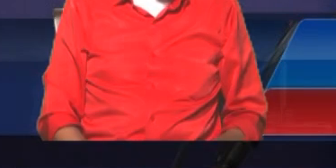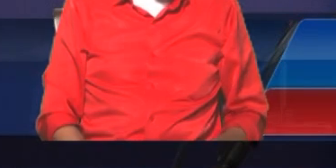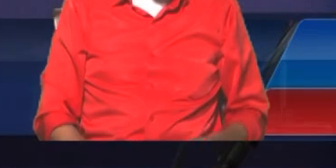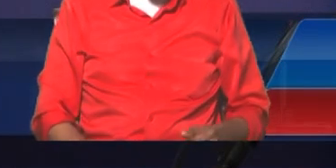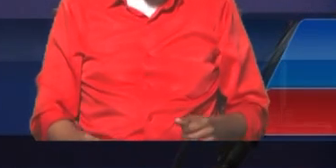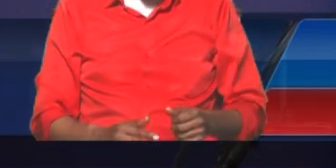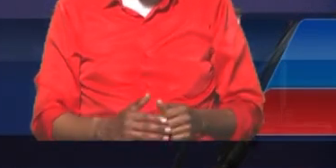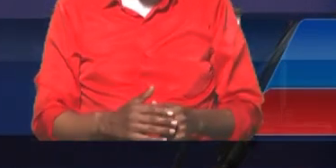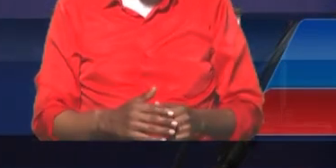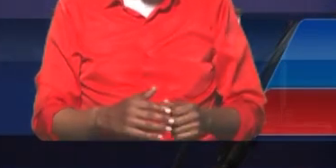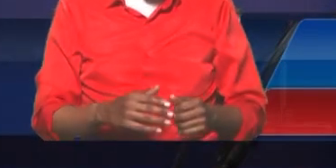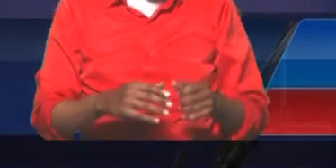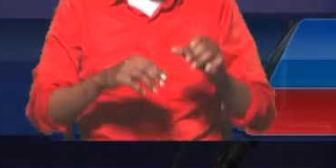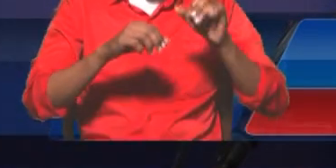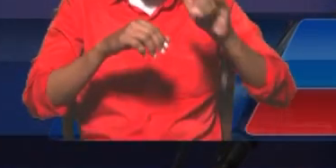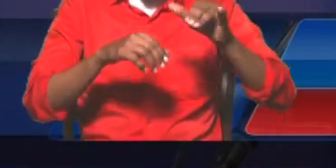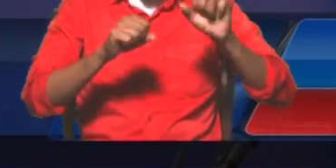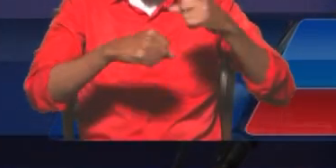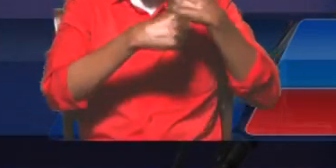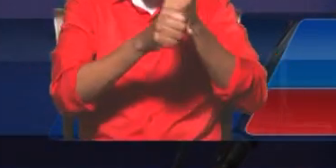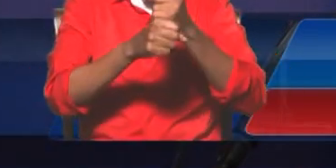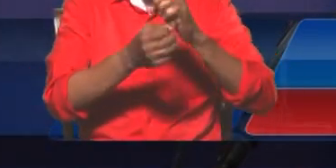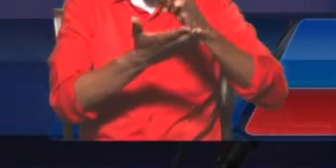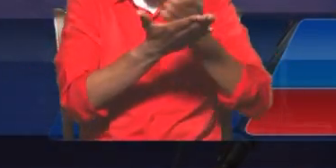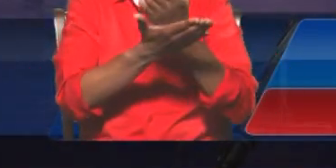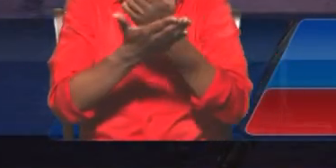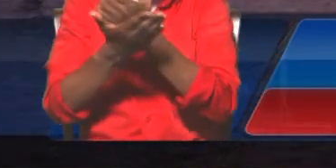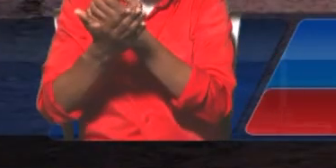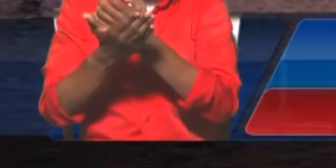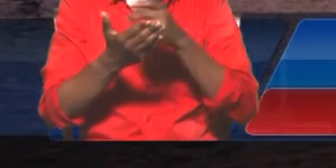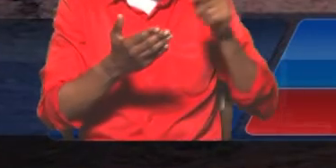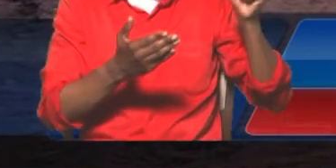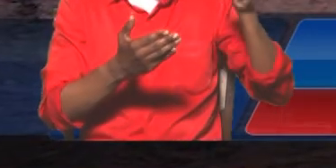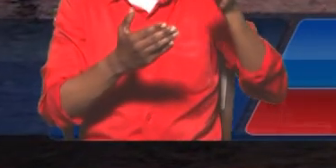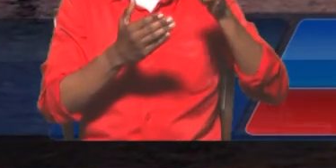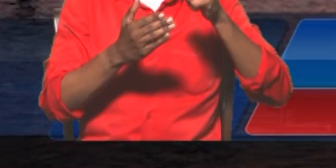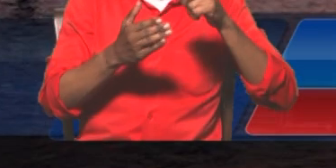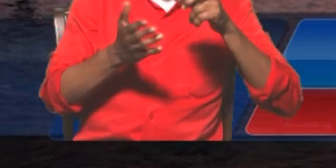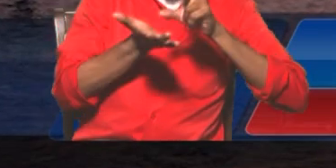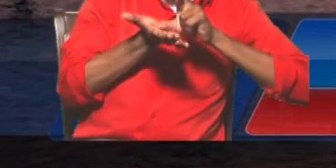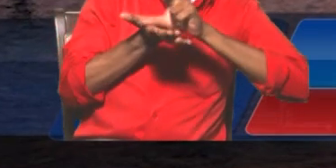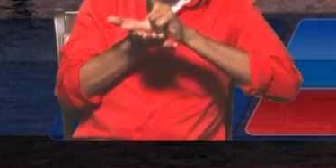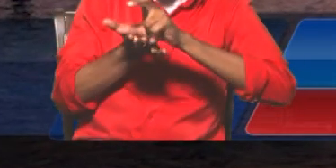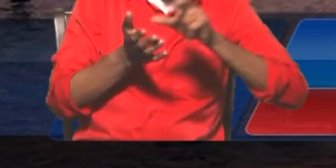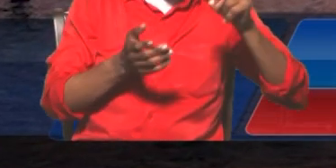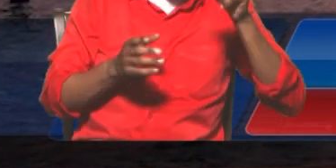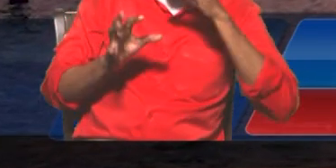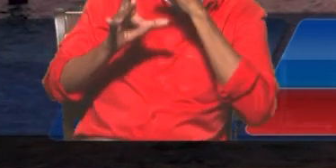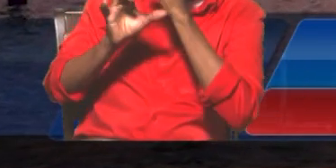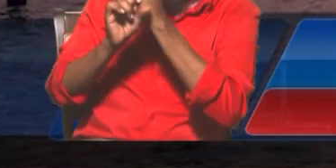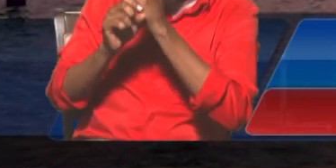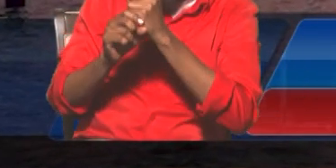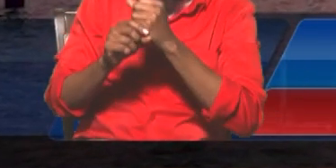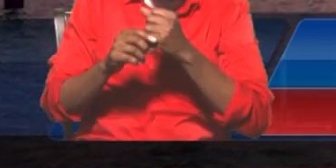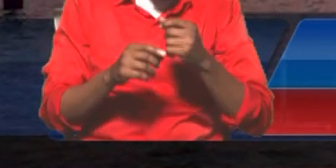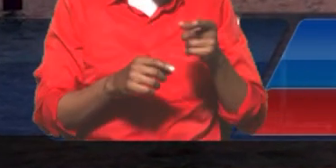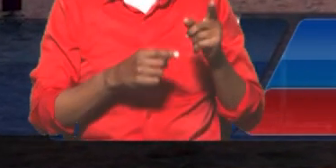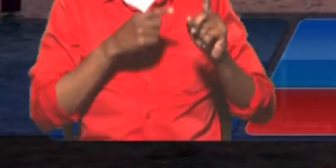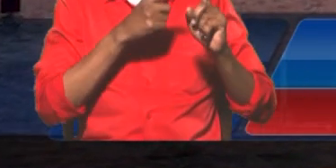can create economies of scale that attract large investors. He indicated there is a need to